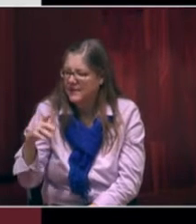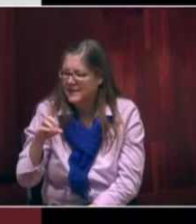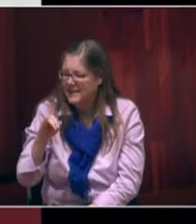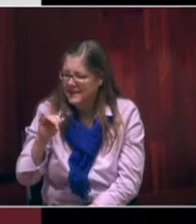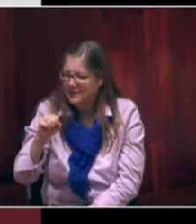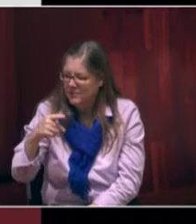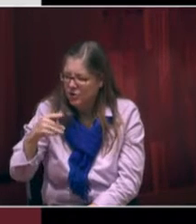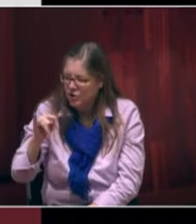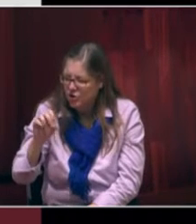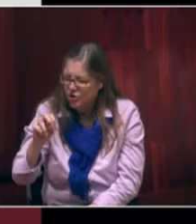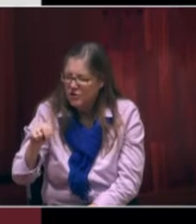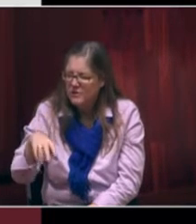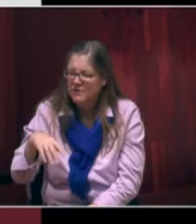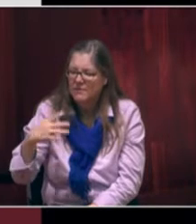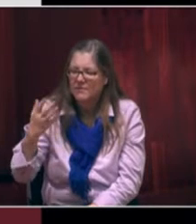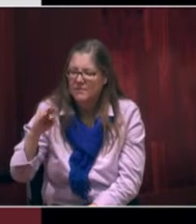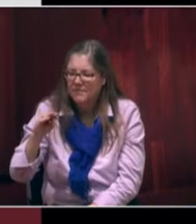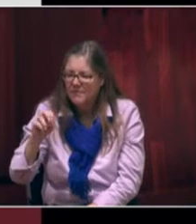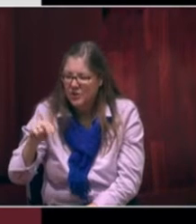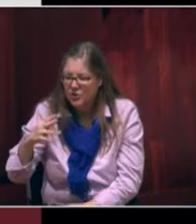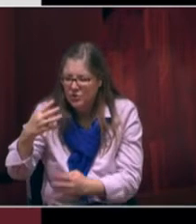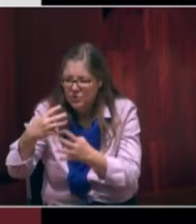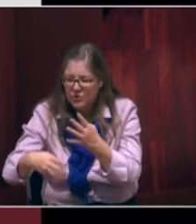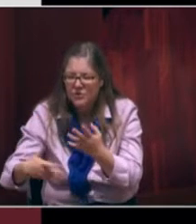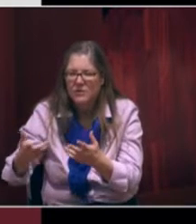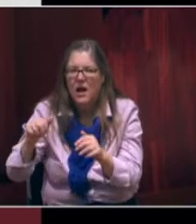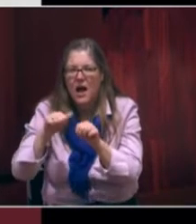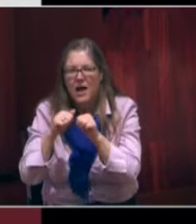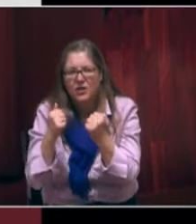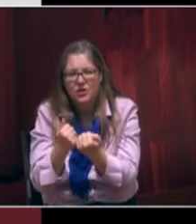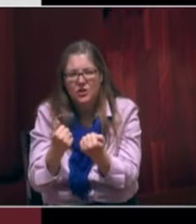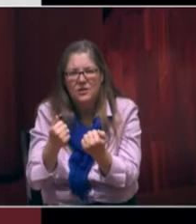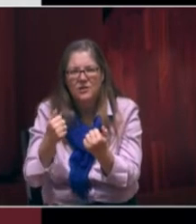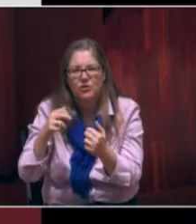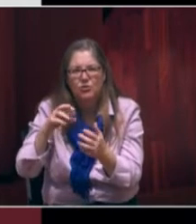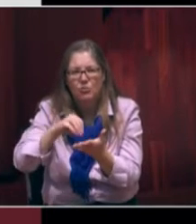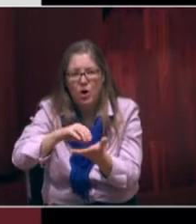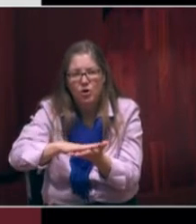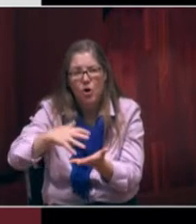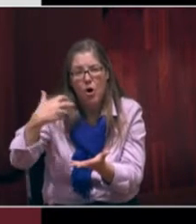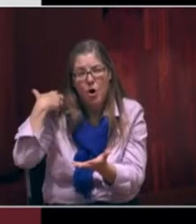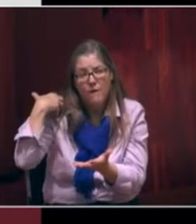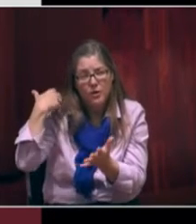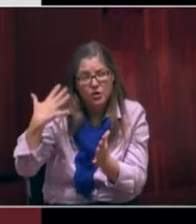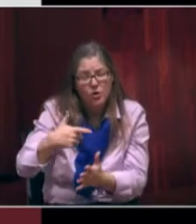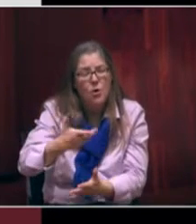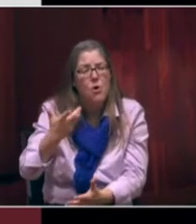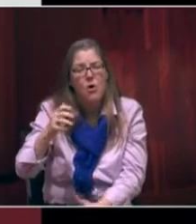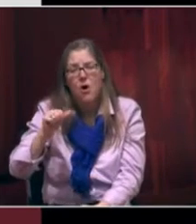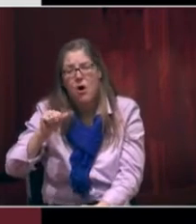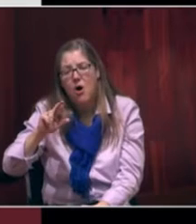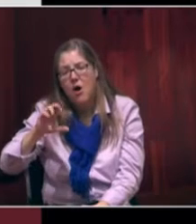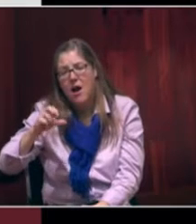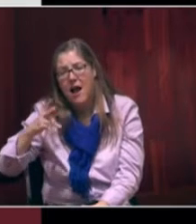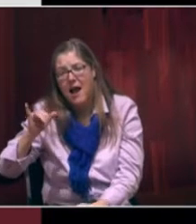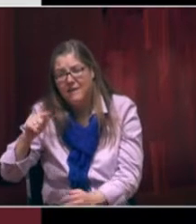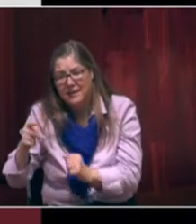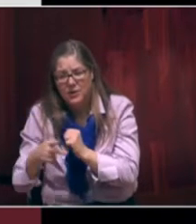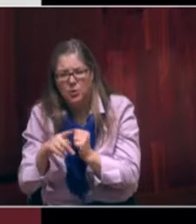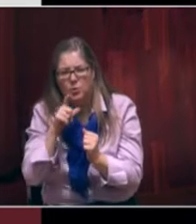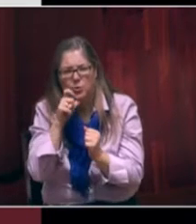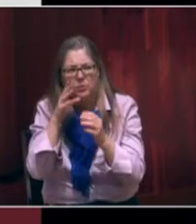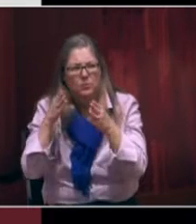the agency records officer or ARCUS individual who's handling this within your